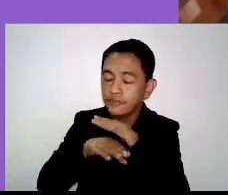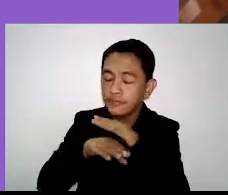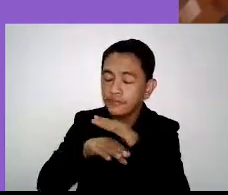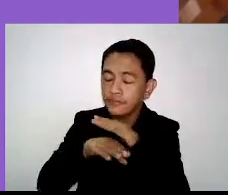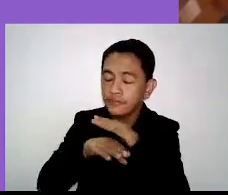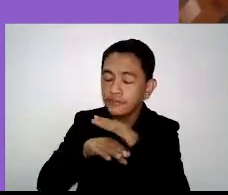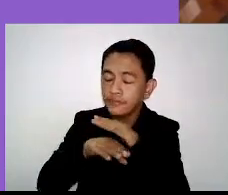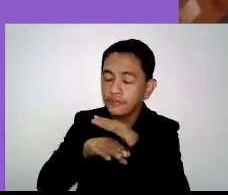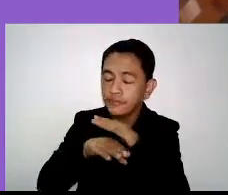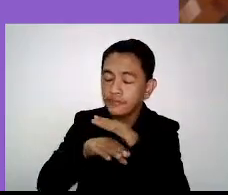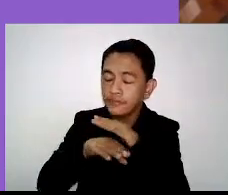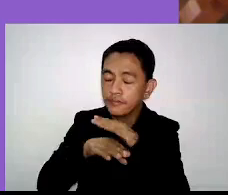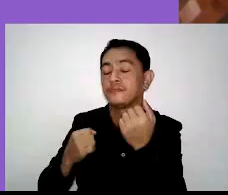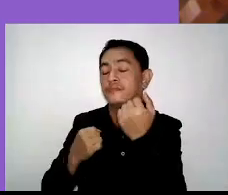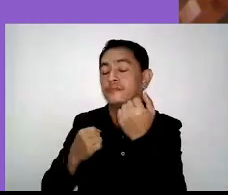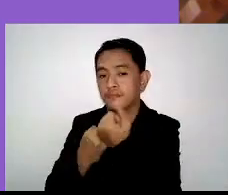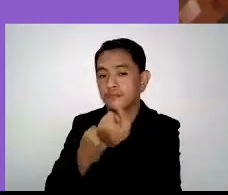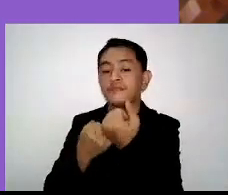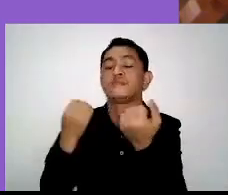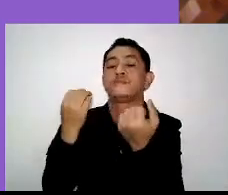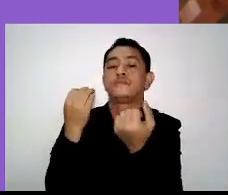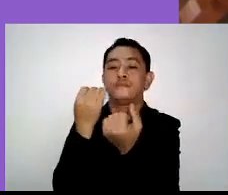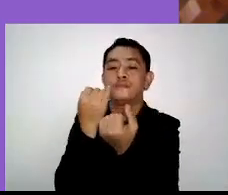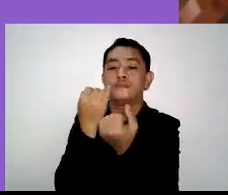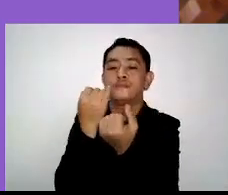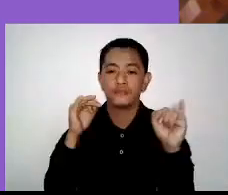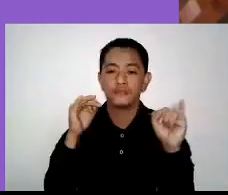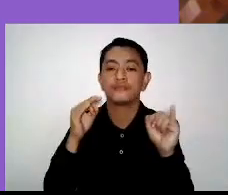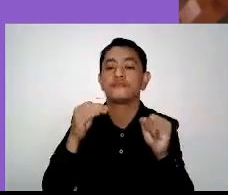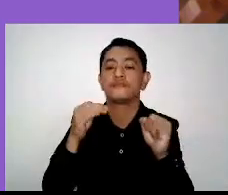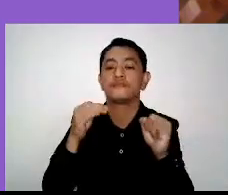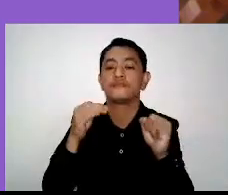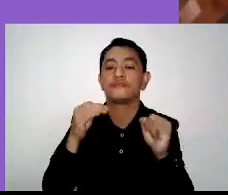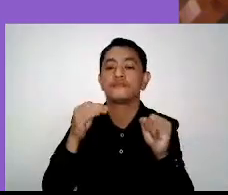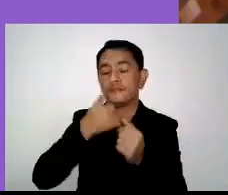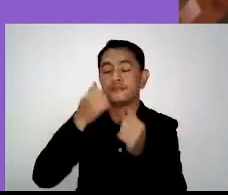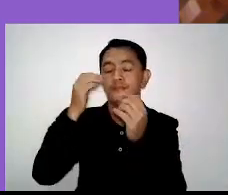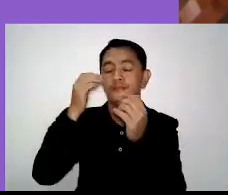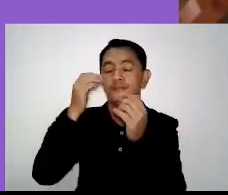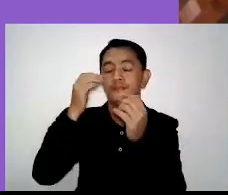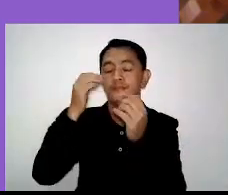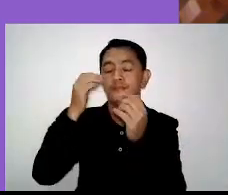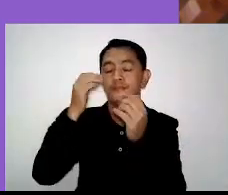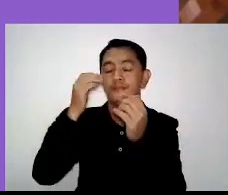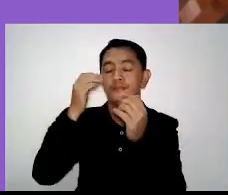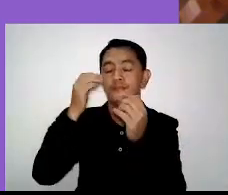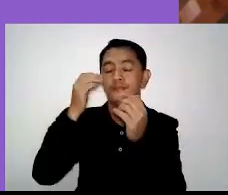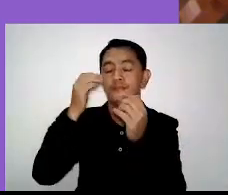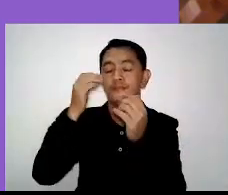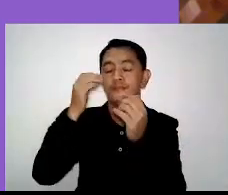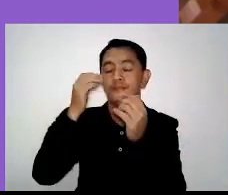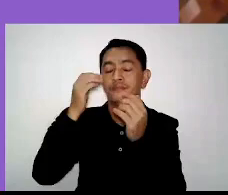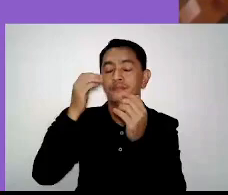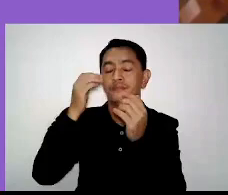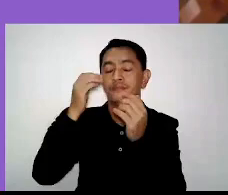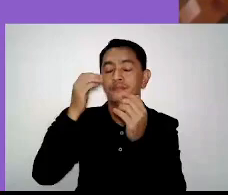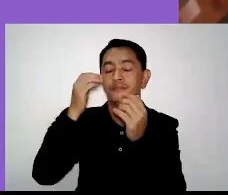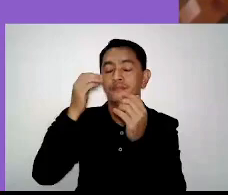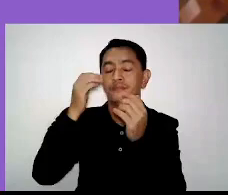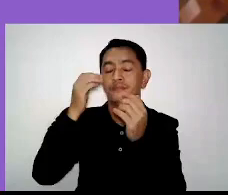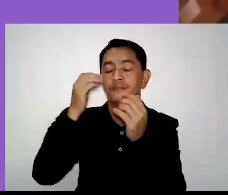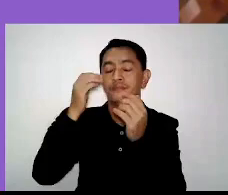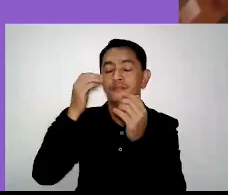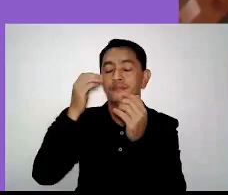for teachers and parents by providing training and resources that promote independent and self-sufficient